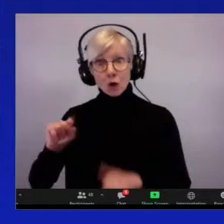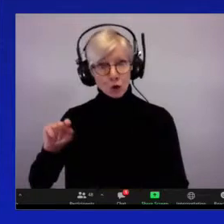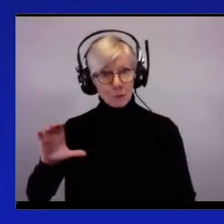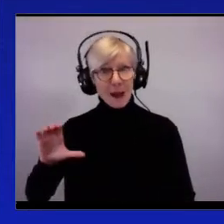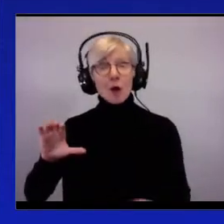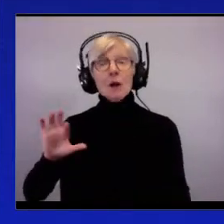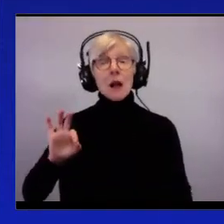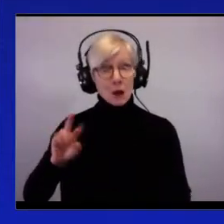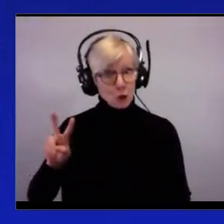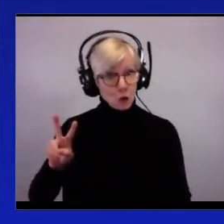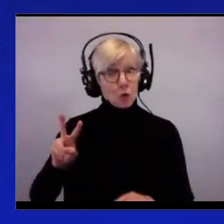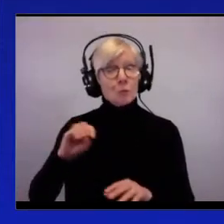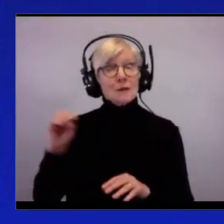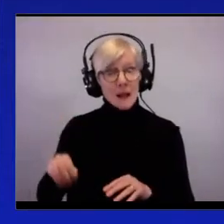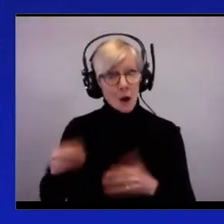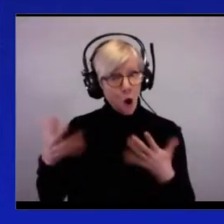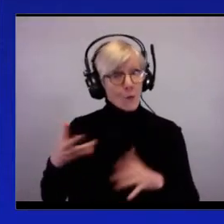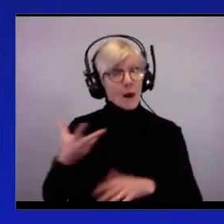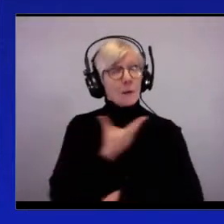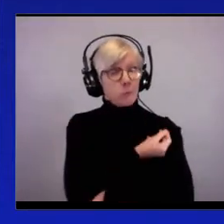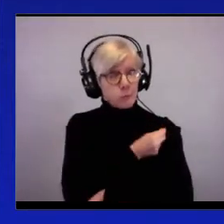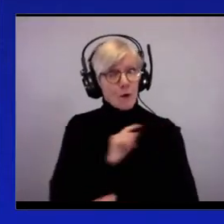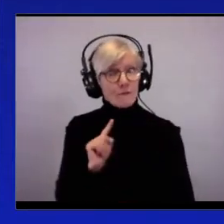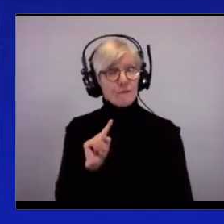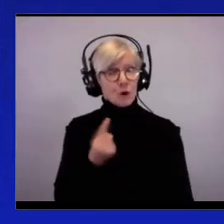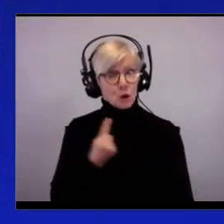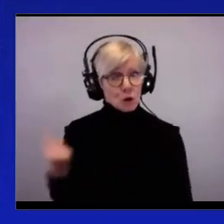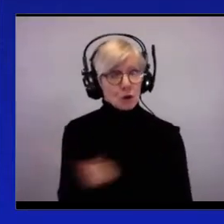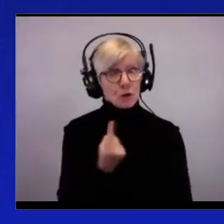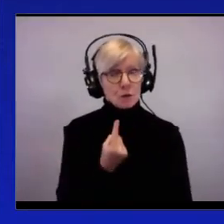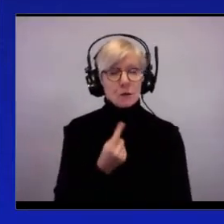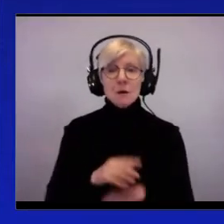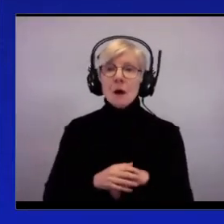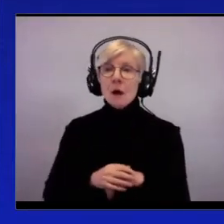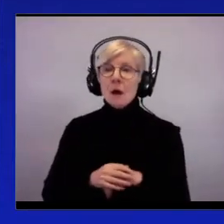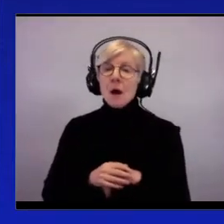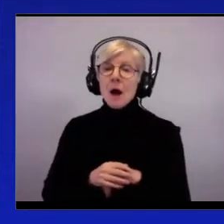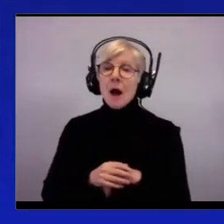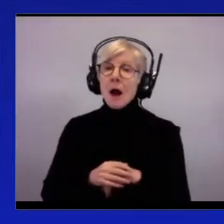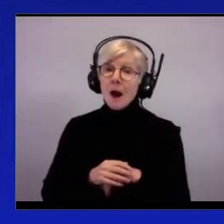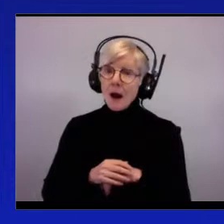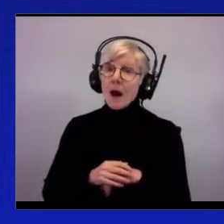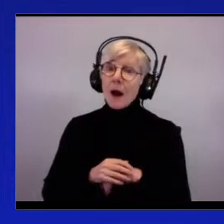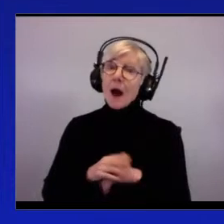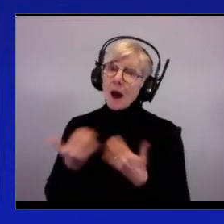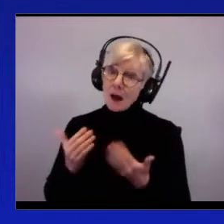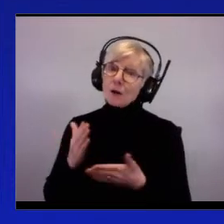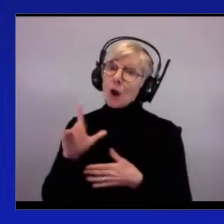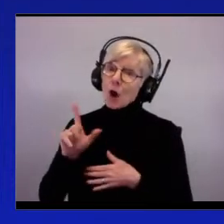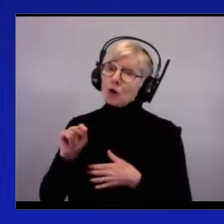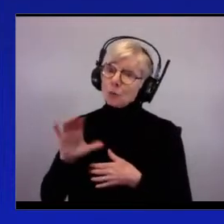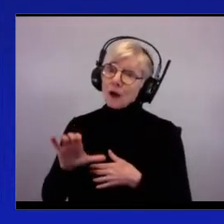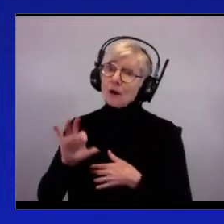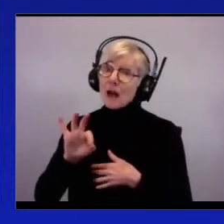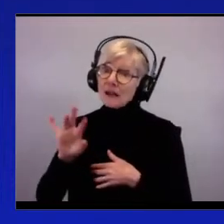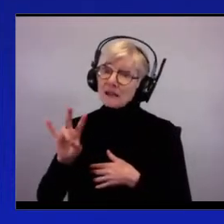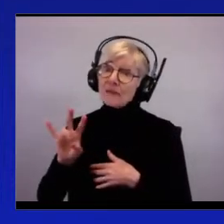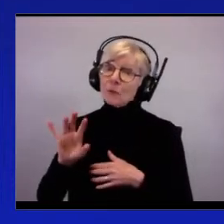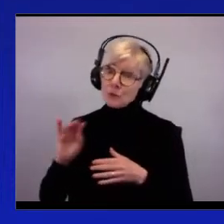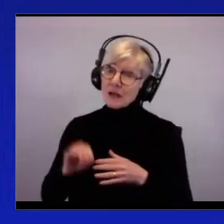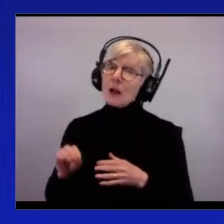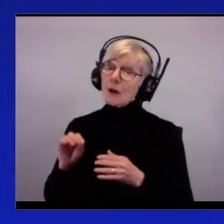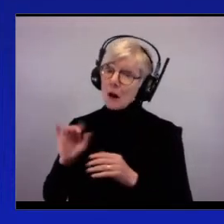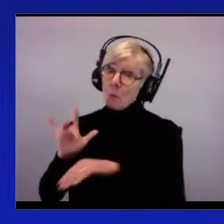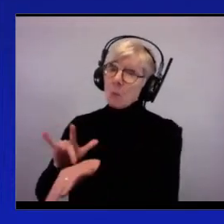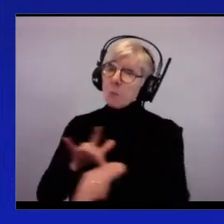received their first dose of the vaccine, and 100% of the long-term care homes have been visited at least once. We've also offered the vaccine